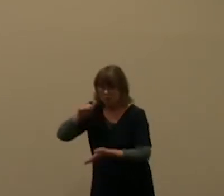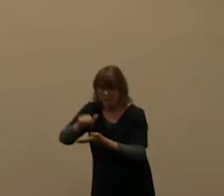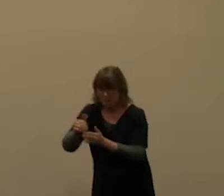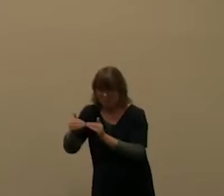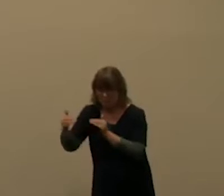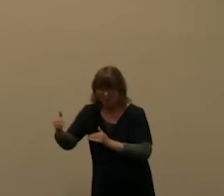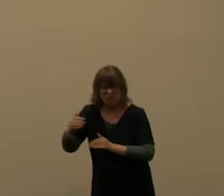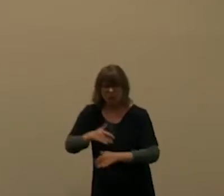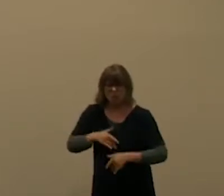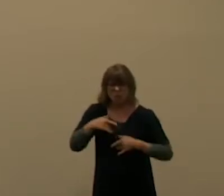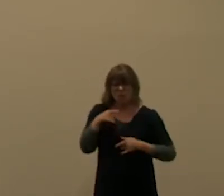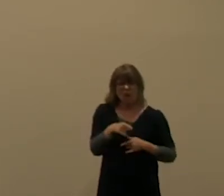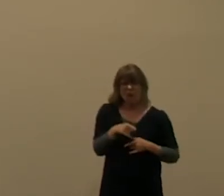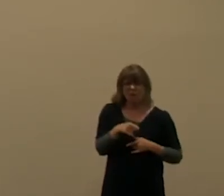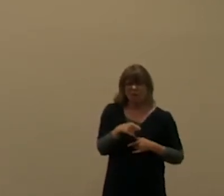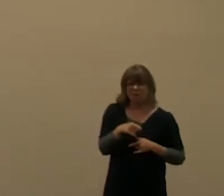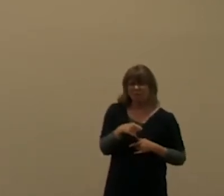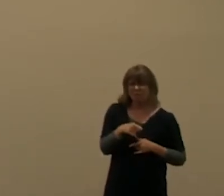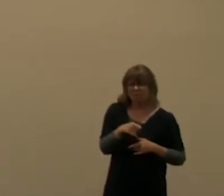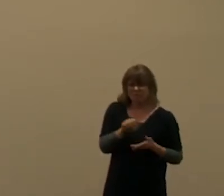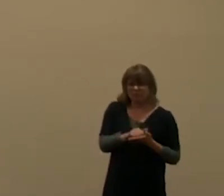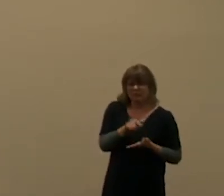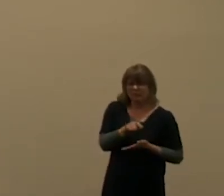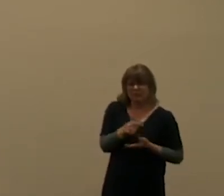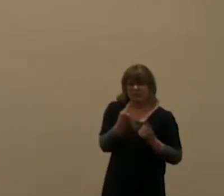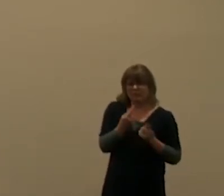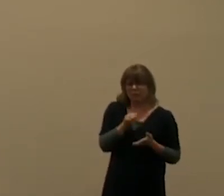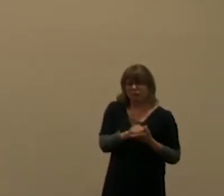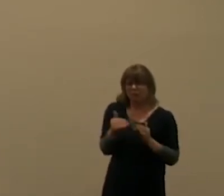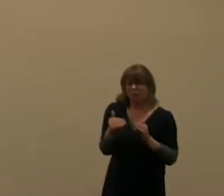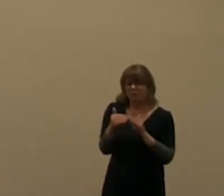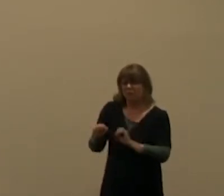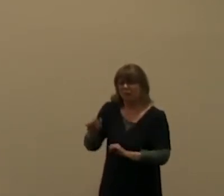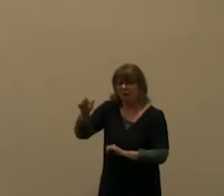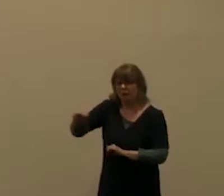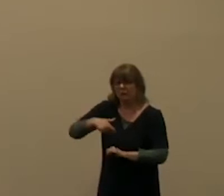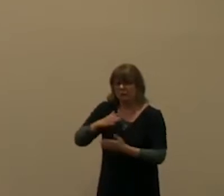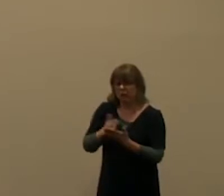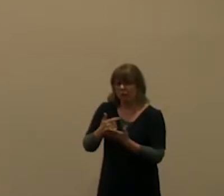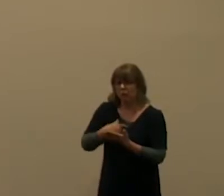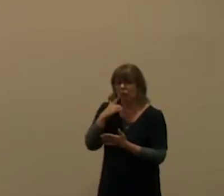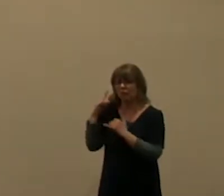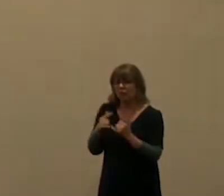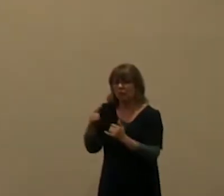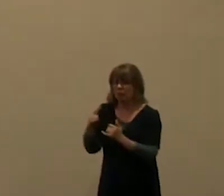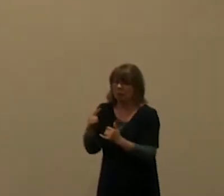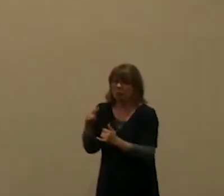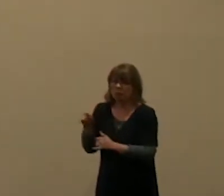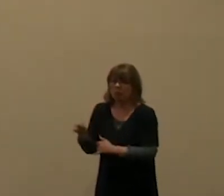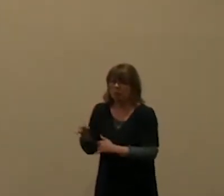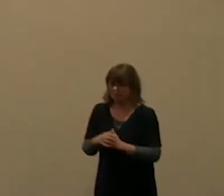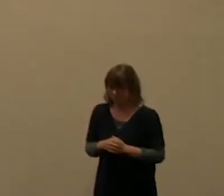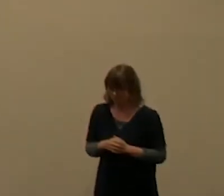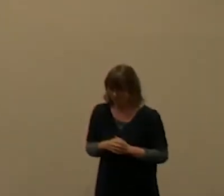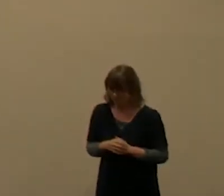feel like that this is right. So yeah, I really want to double check on that.